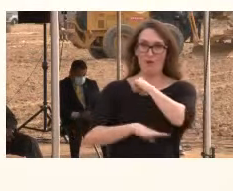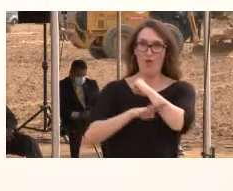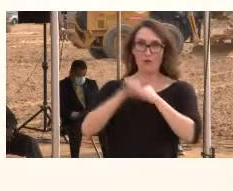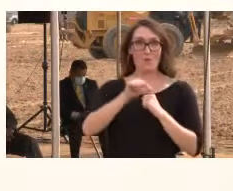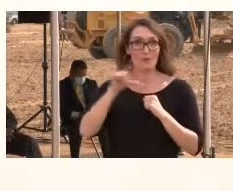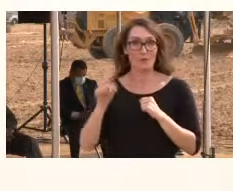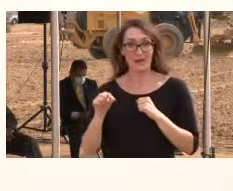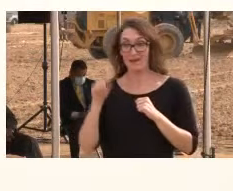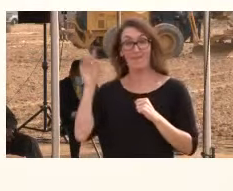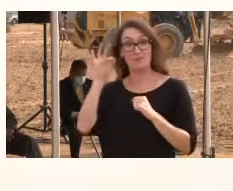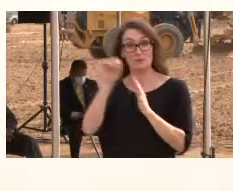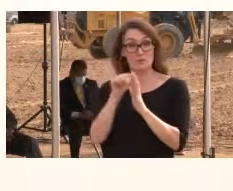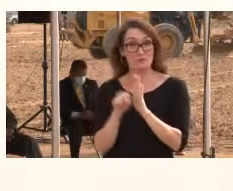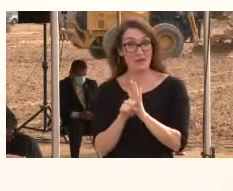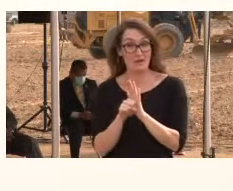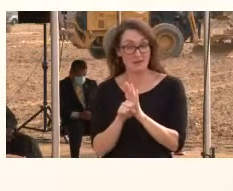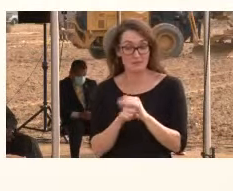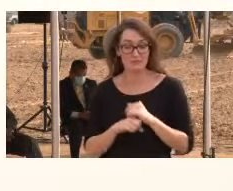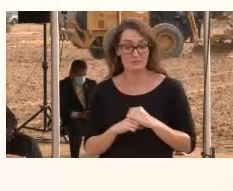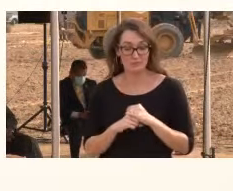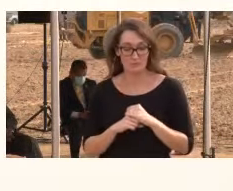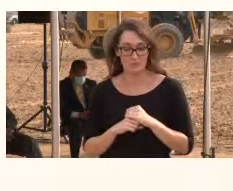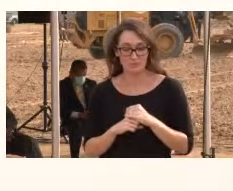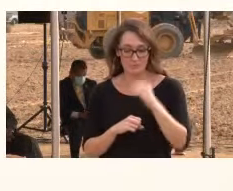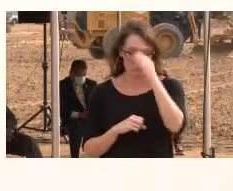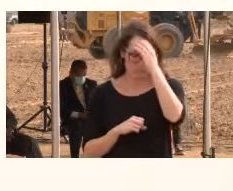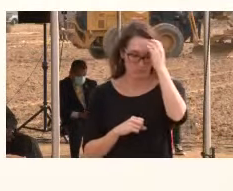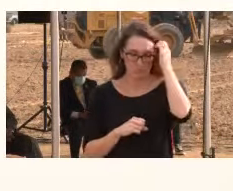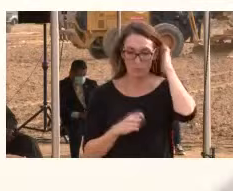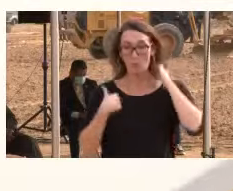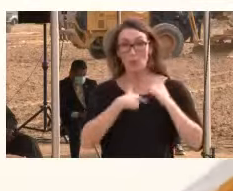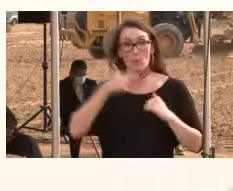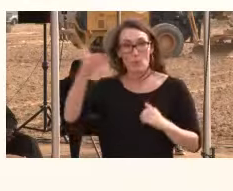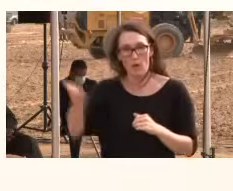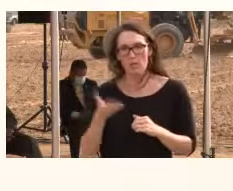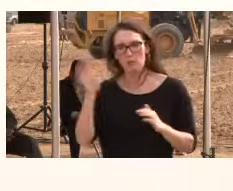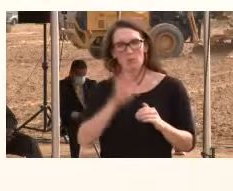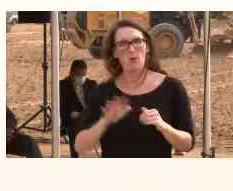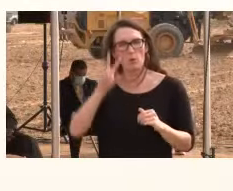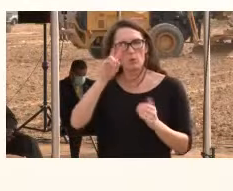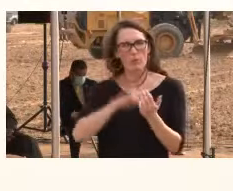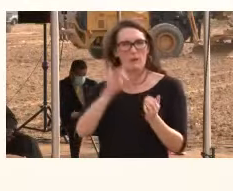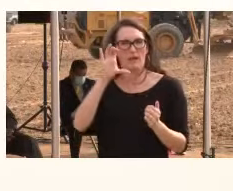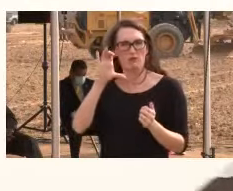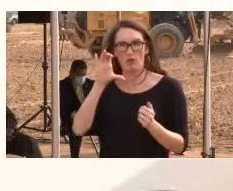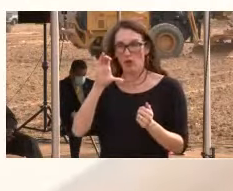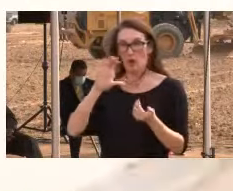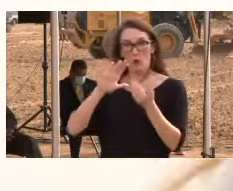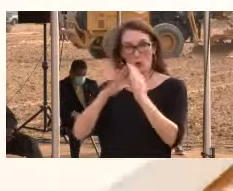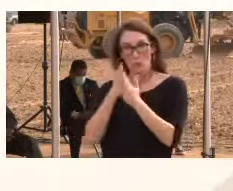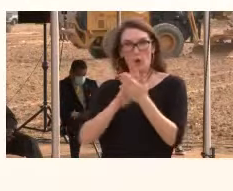Fresno State, we welcomed about 2,800 community college transfer students from up and down the